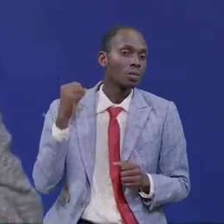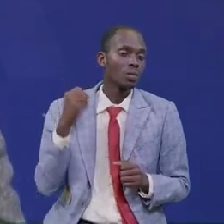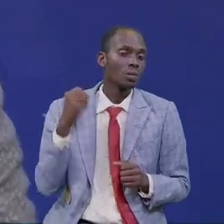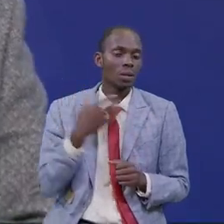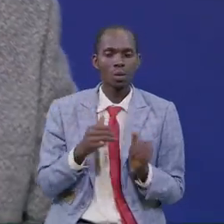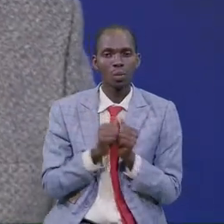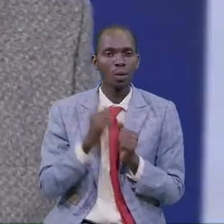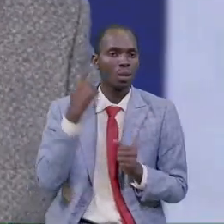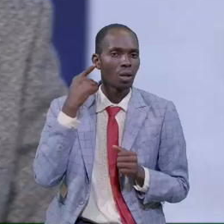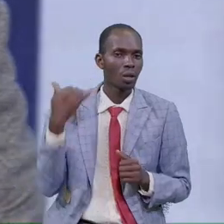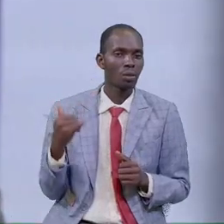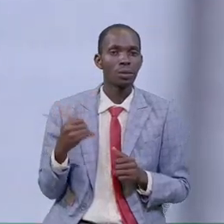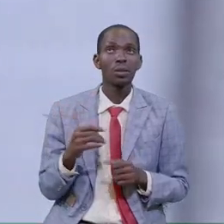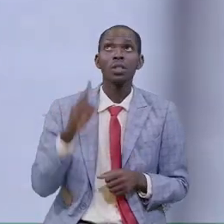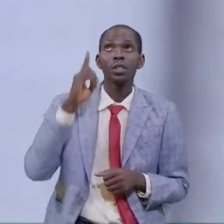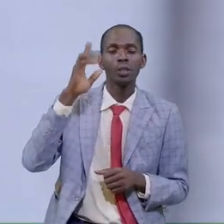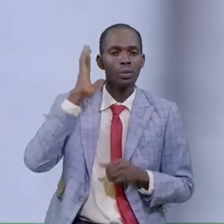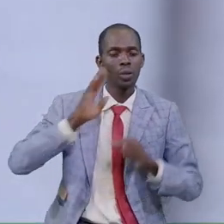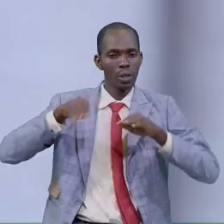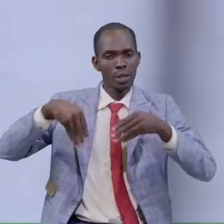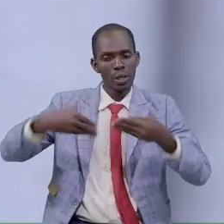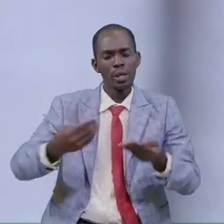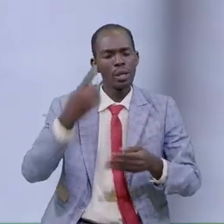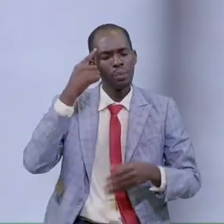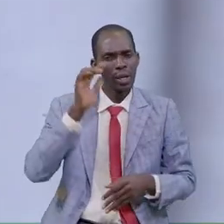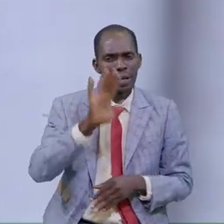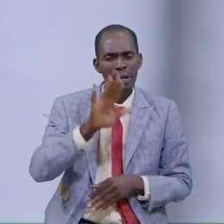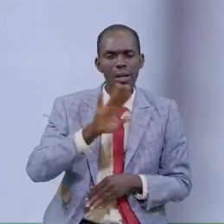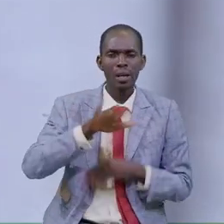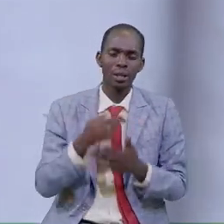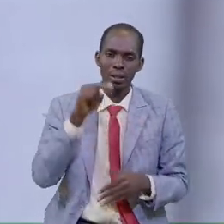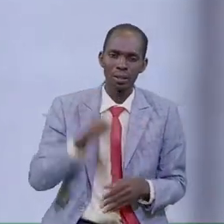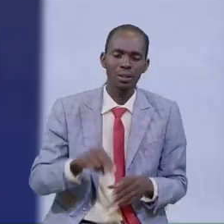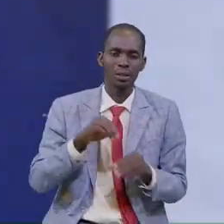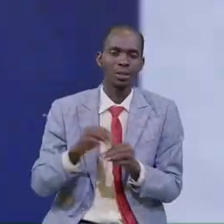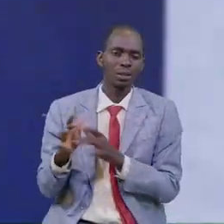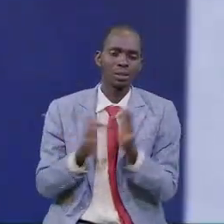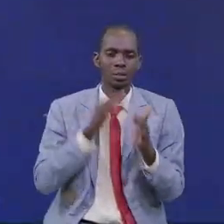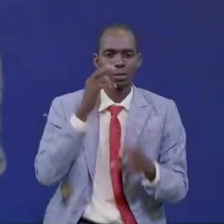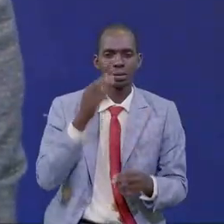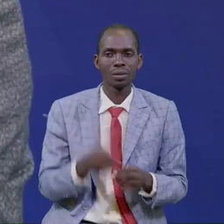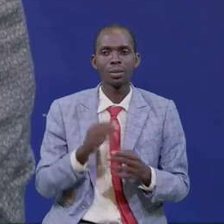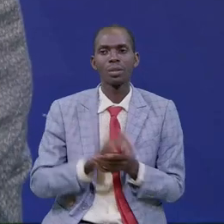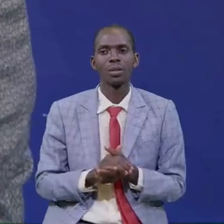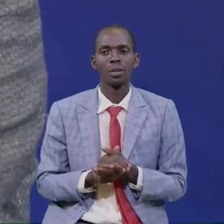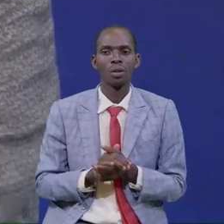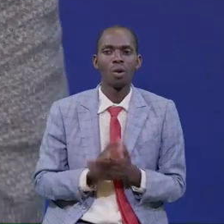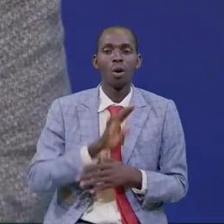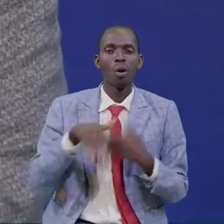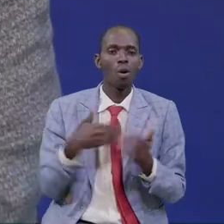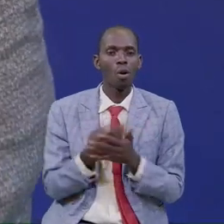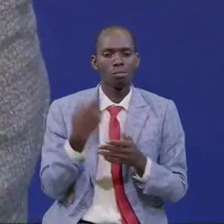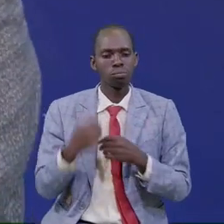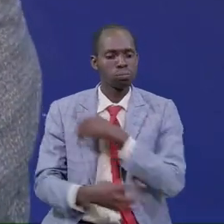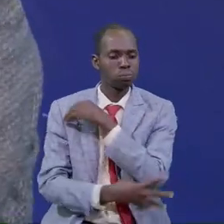et He's de l'or. He's going to provide for all your needs from today. Il pourvoira à tous vos besoins à all partir the de penury ce jour. Of the past, all